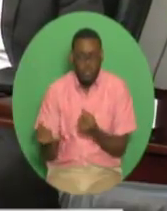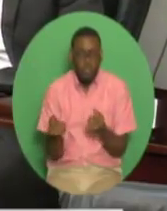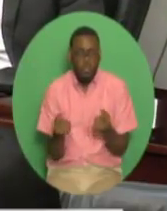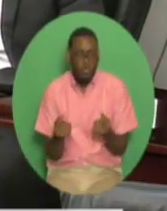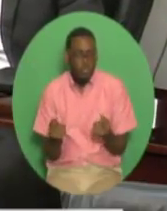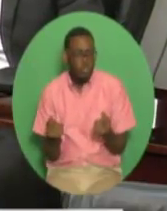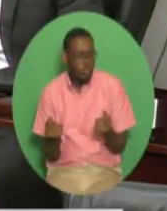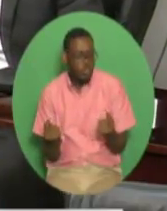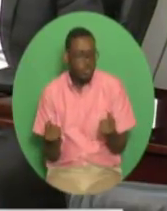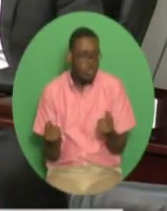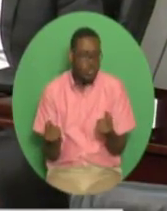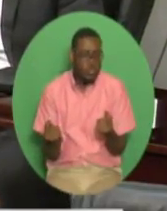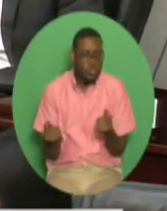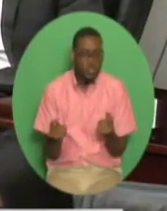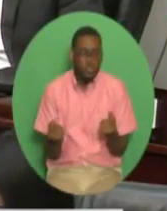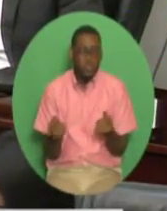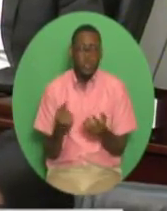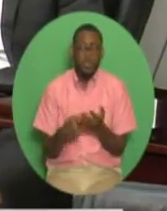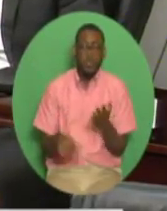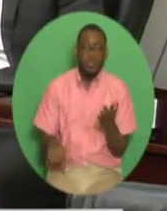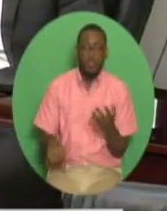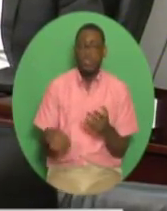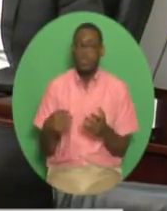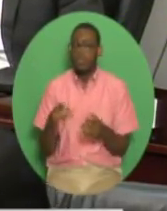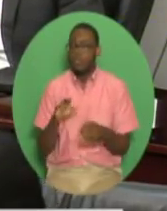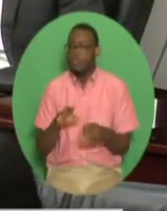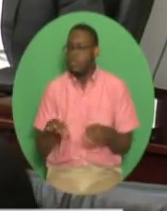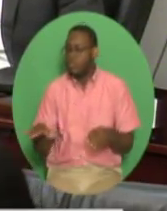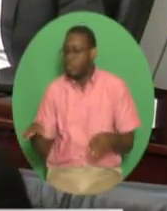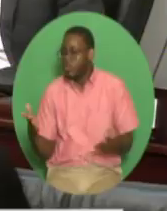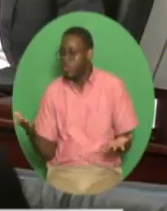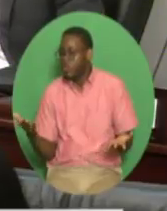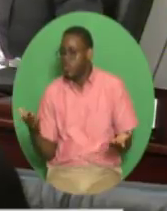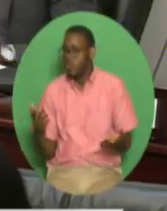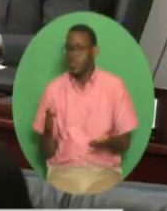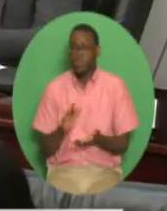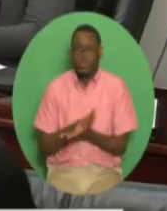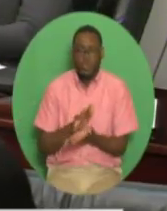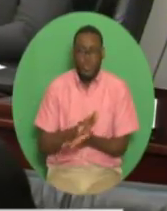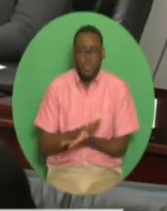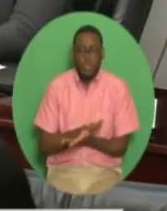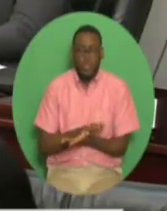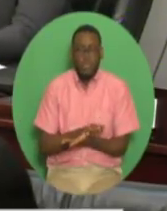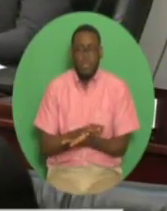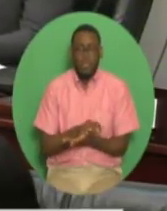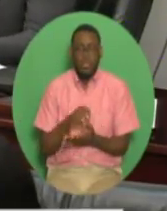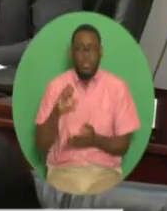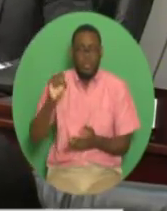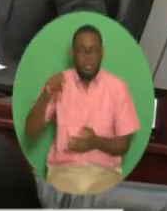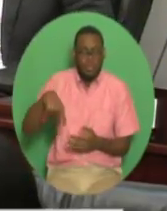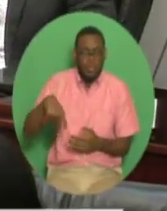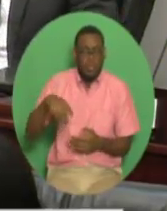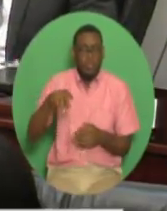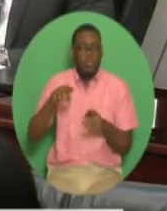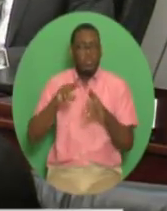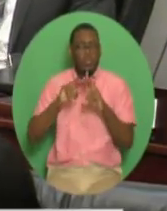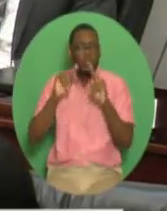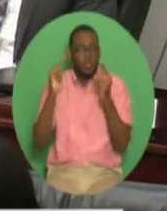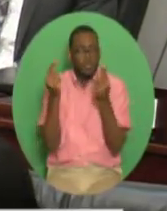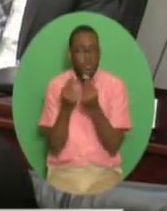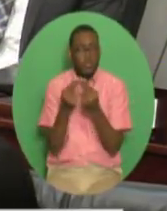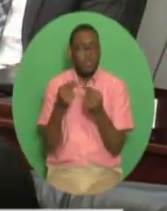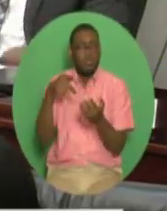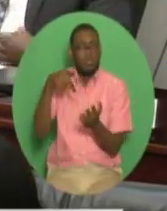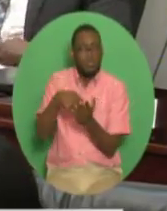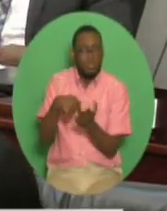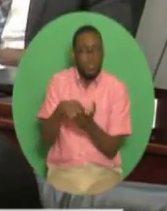all, that the students of Superior Union Presbyterian School will be able to resume